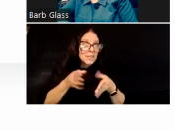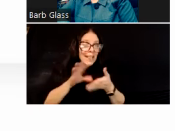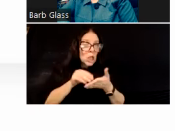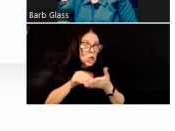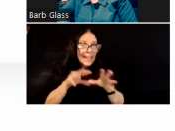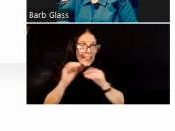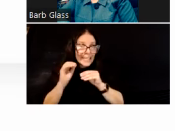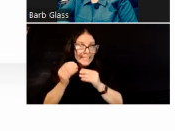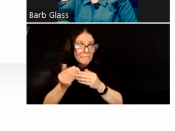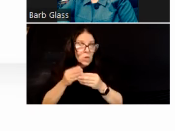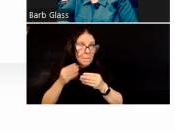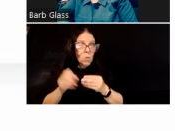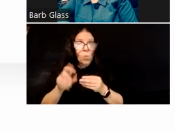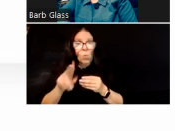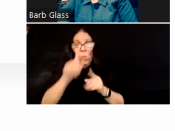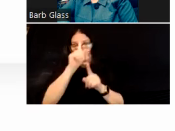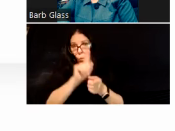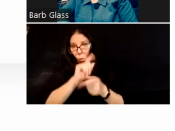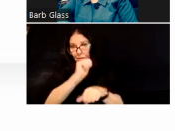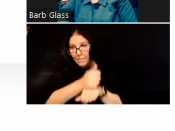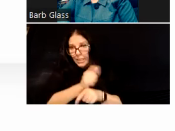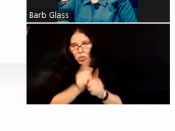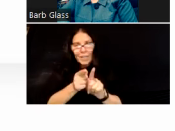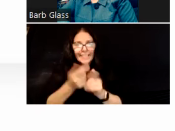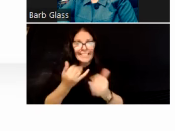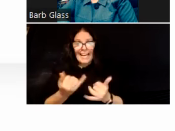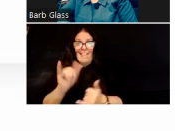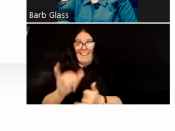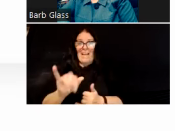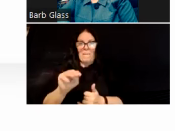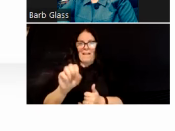or changes their goals and it's no longer a relevant milestone.